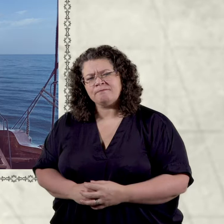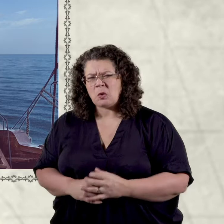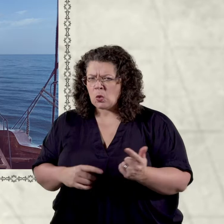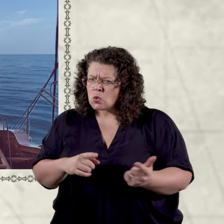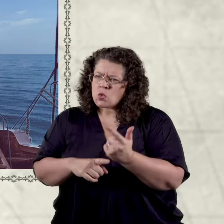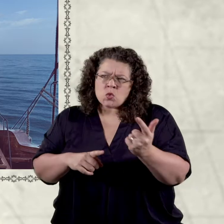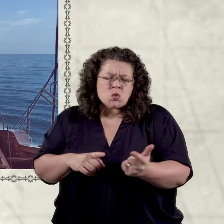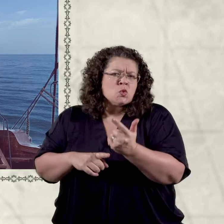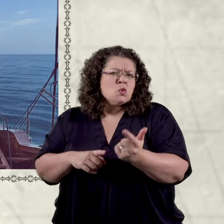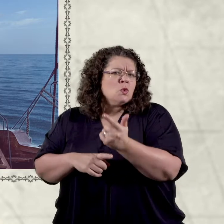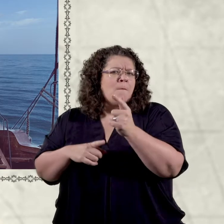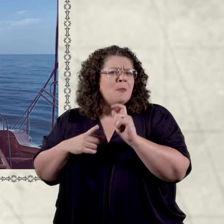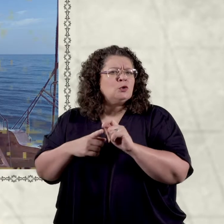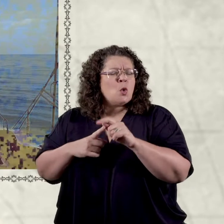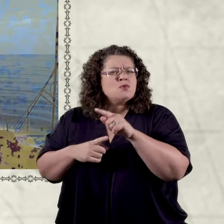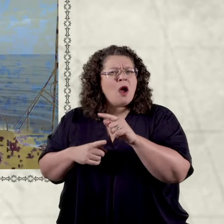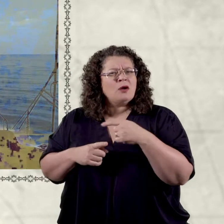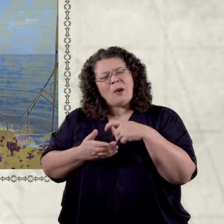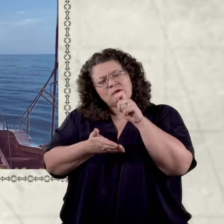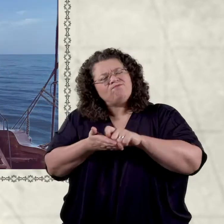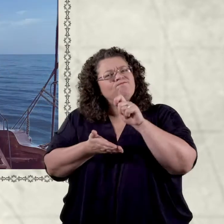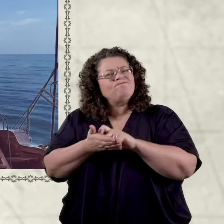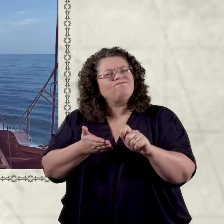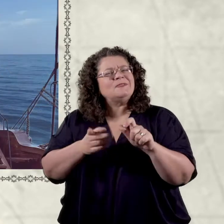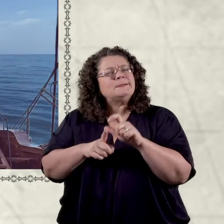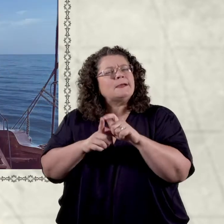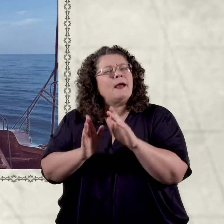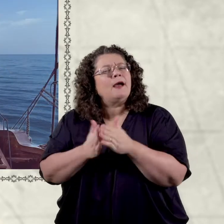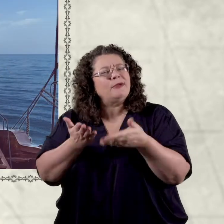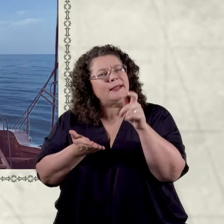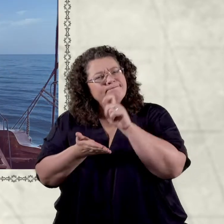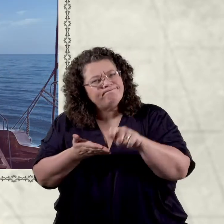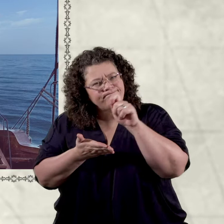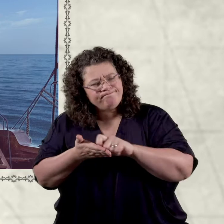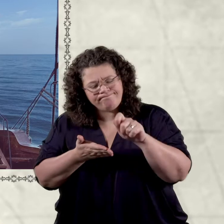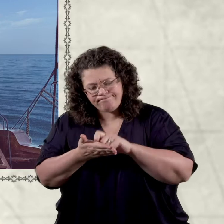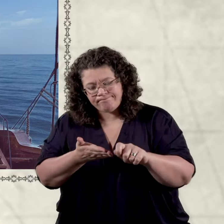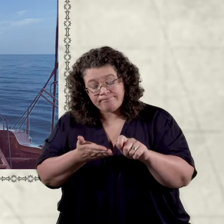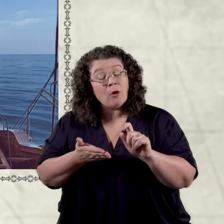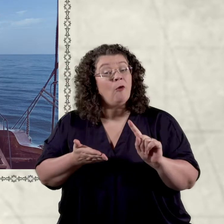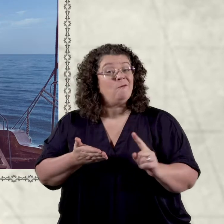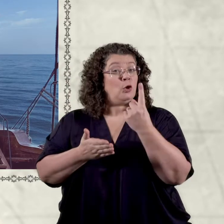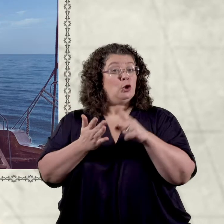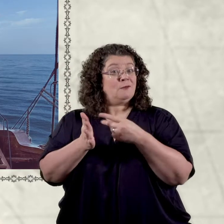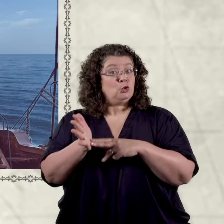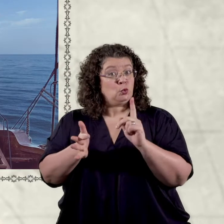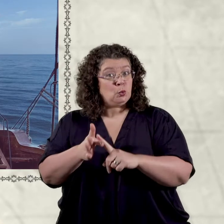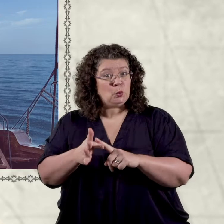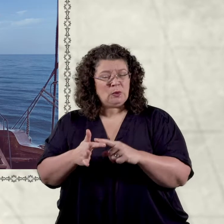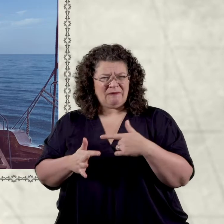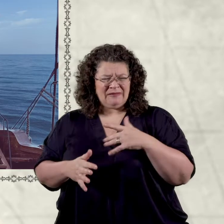It's a long journey to Patagonia. I'm just writing a bit in my diary. It's June the